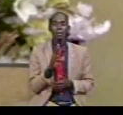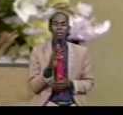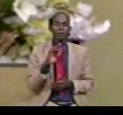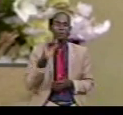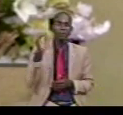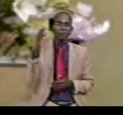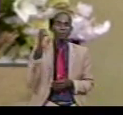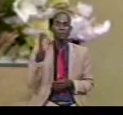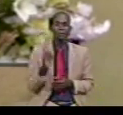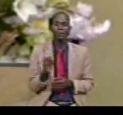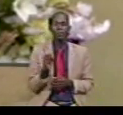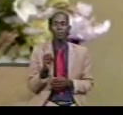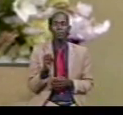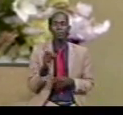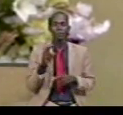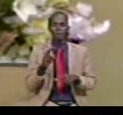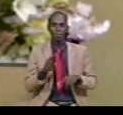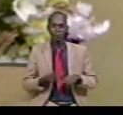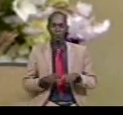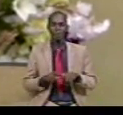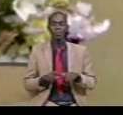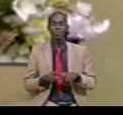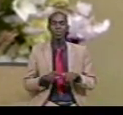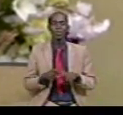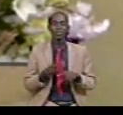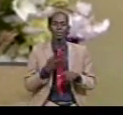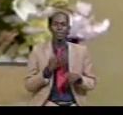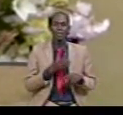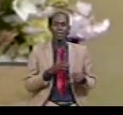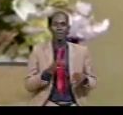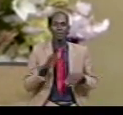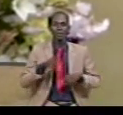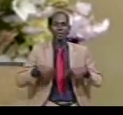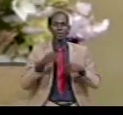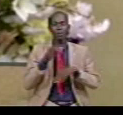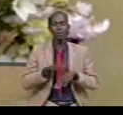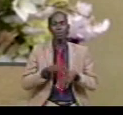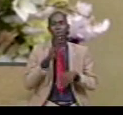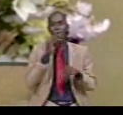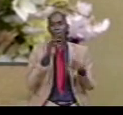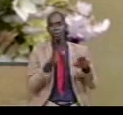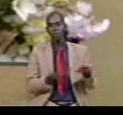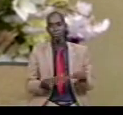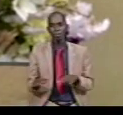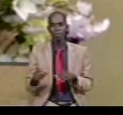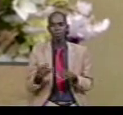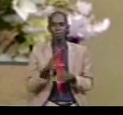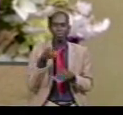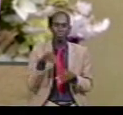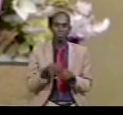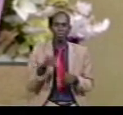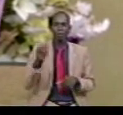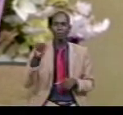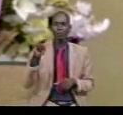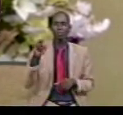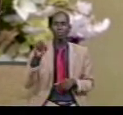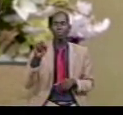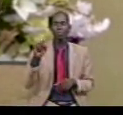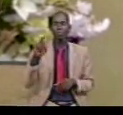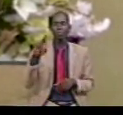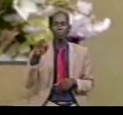sitting and floating on the oceans, including Australia, New